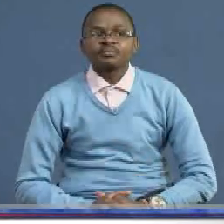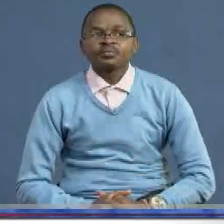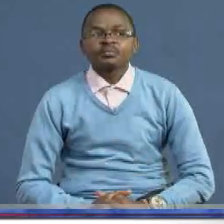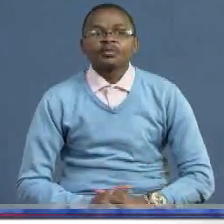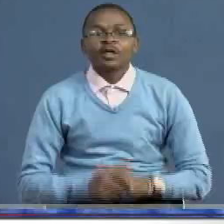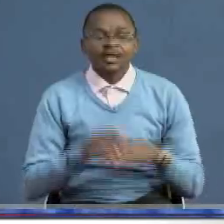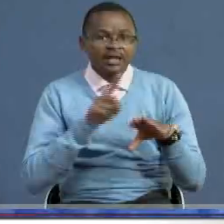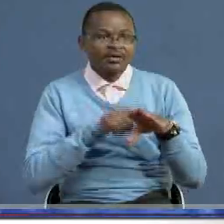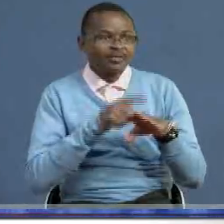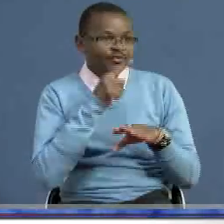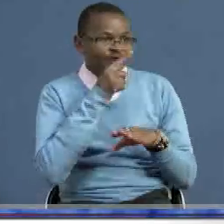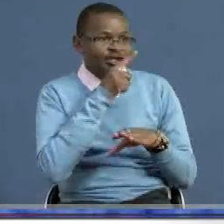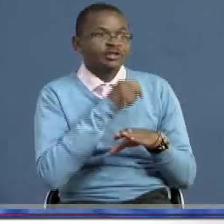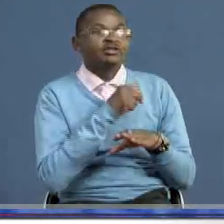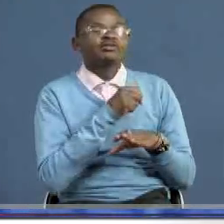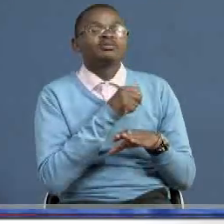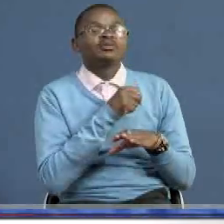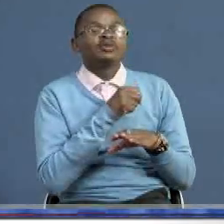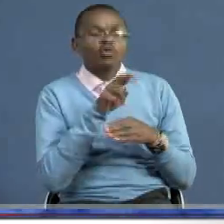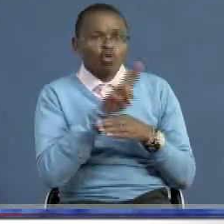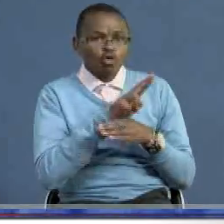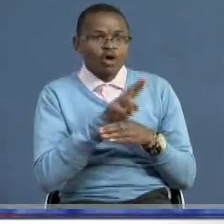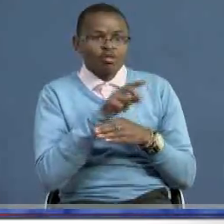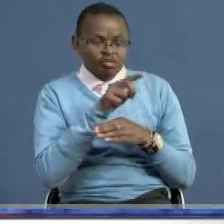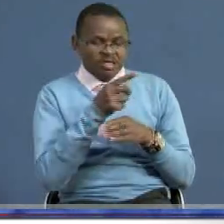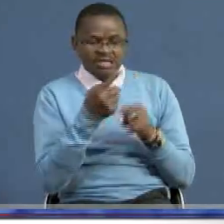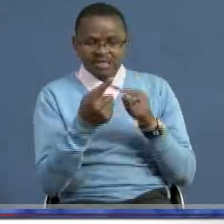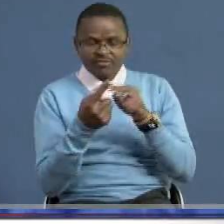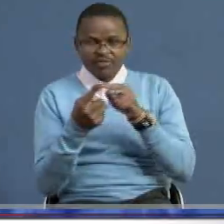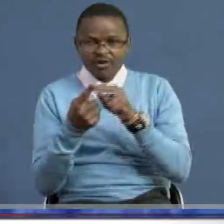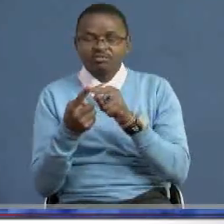Kisha maliza unatumia kidole